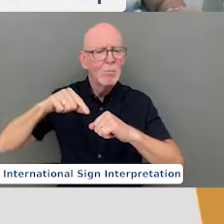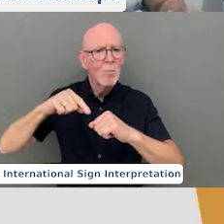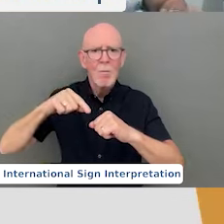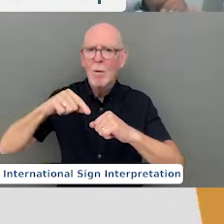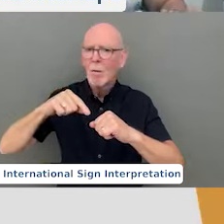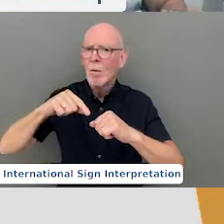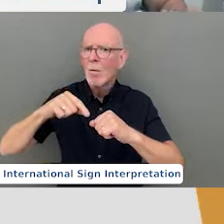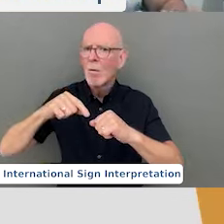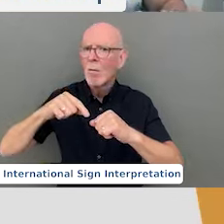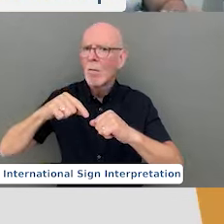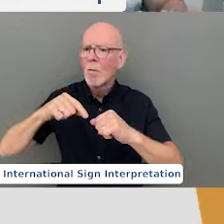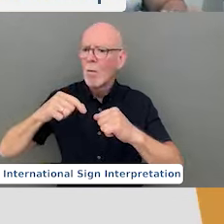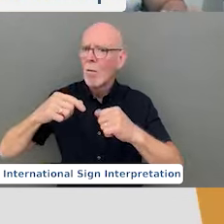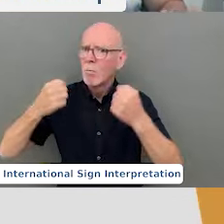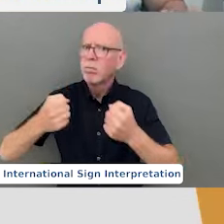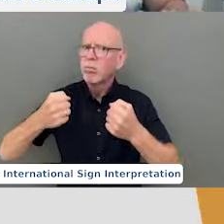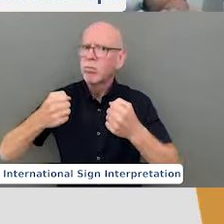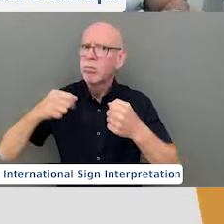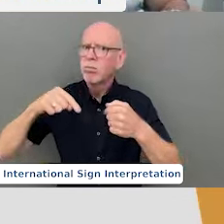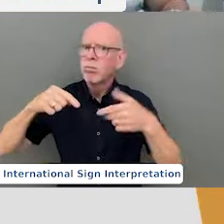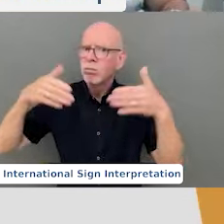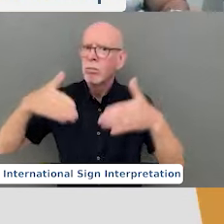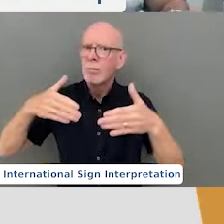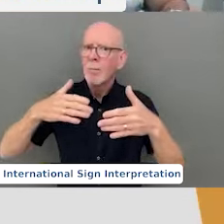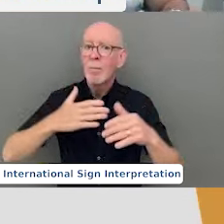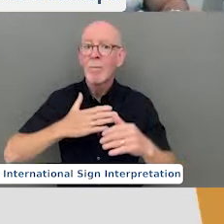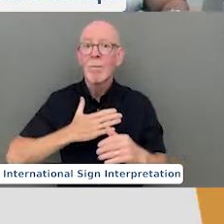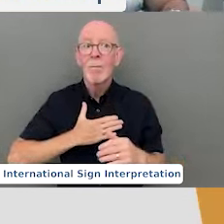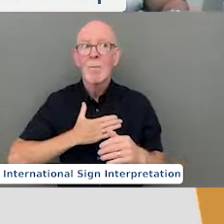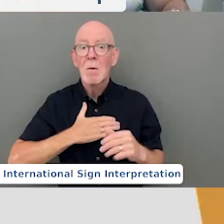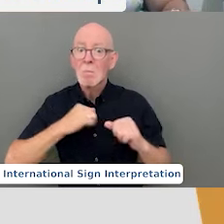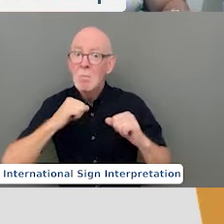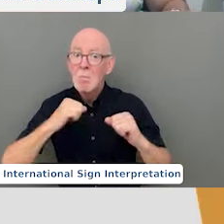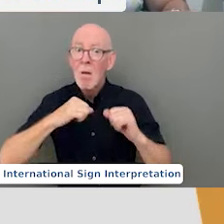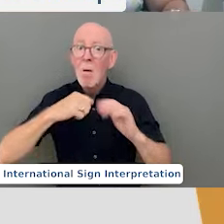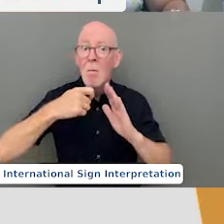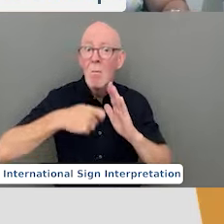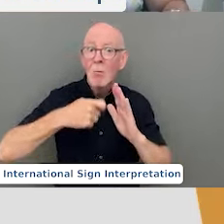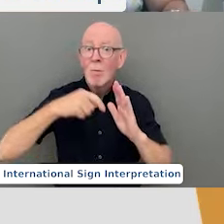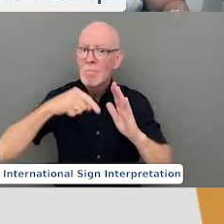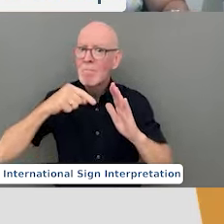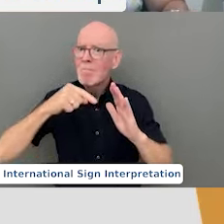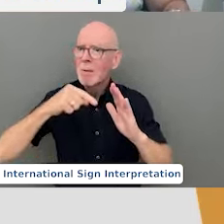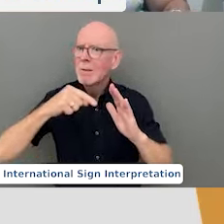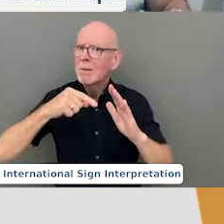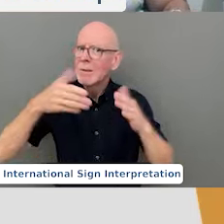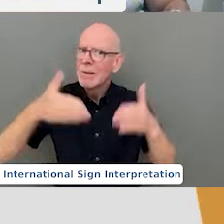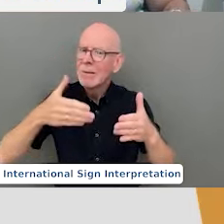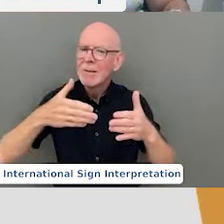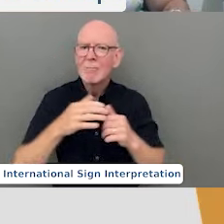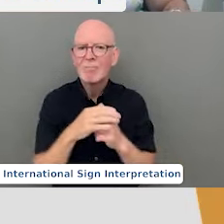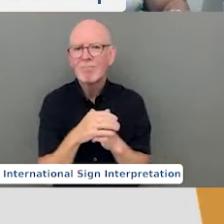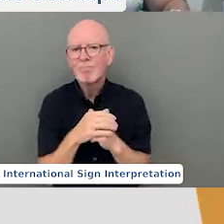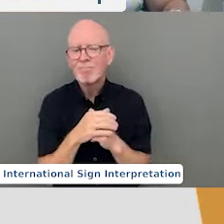because of the challenges I've highlighted, the coverage of social protection is very weak.